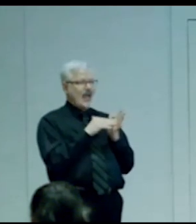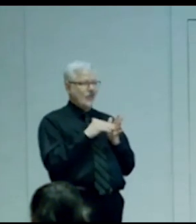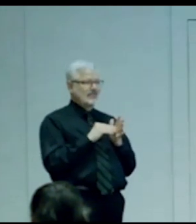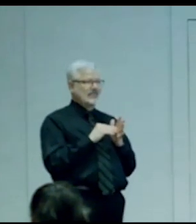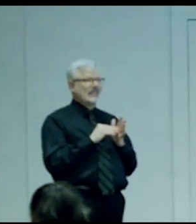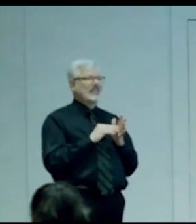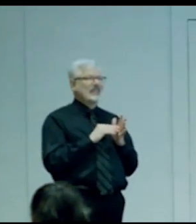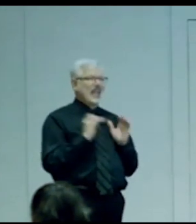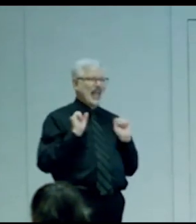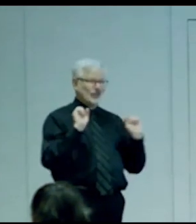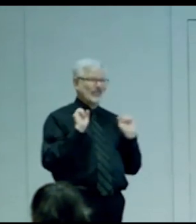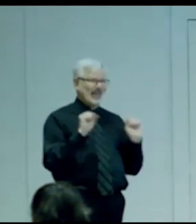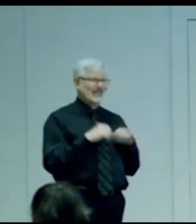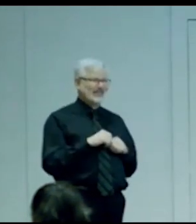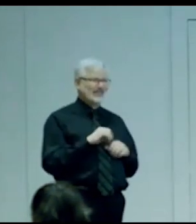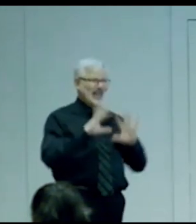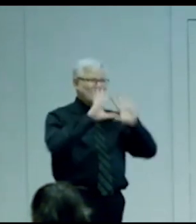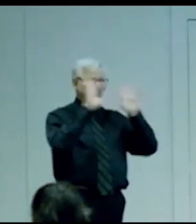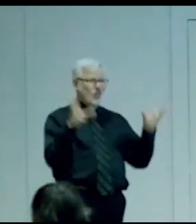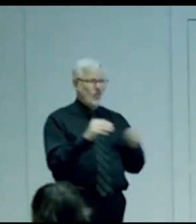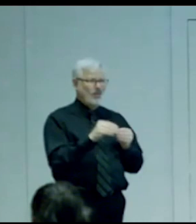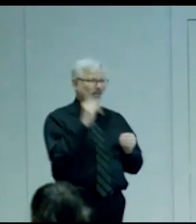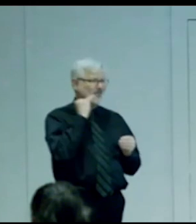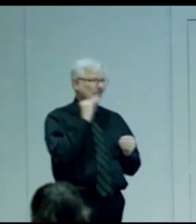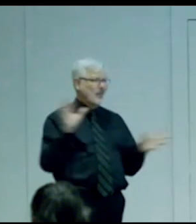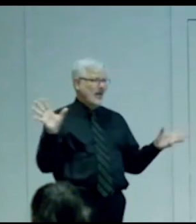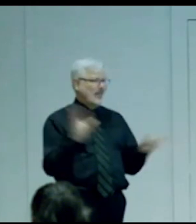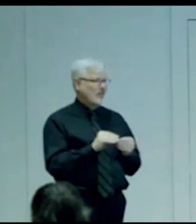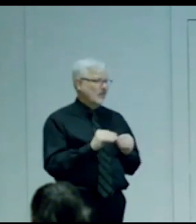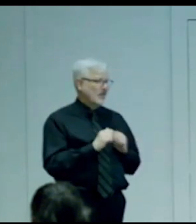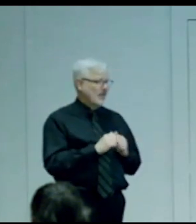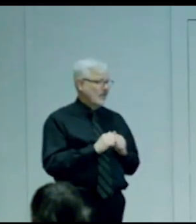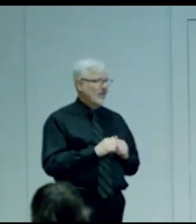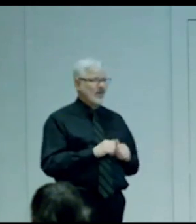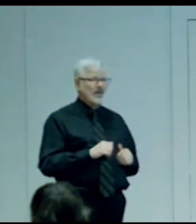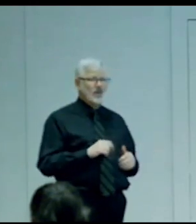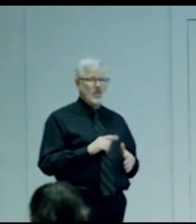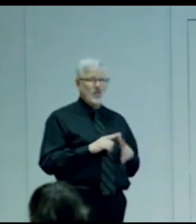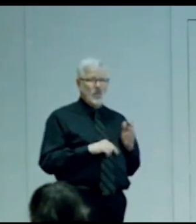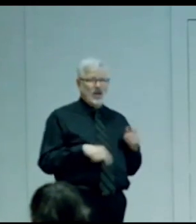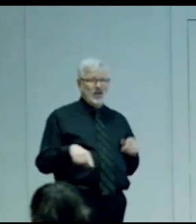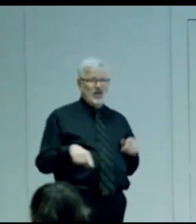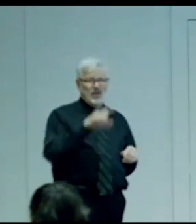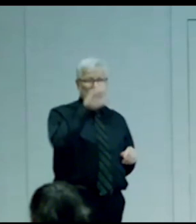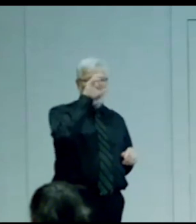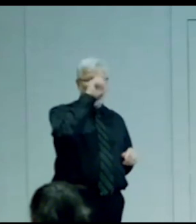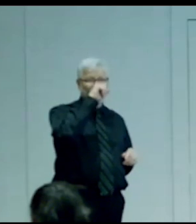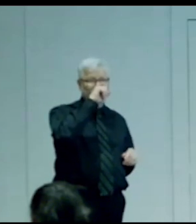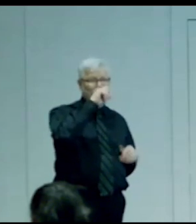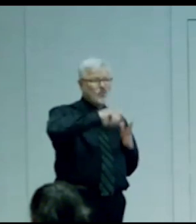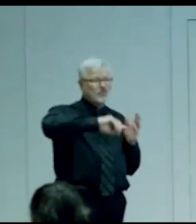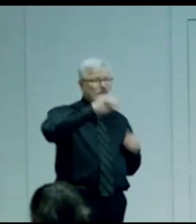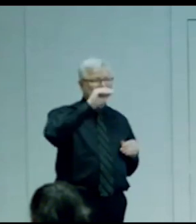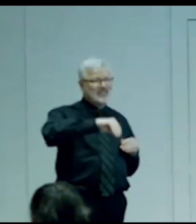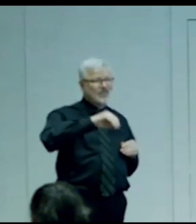exercises collectively as a pool, if you put them all together. What would you guess? What percentage